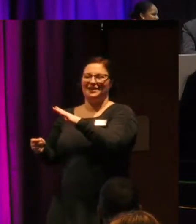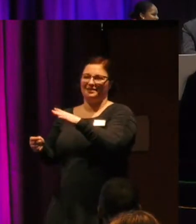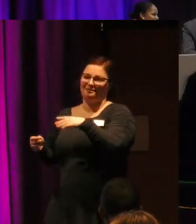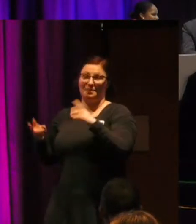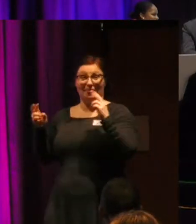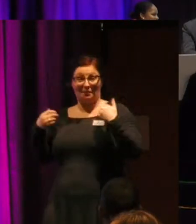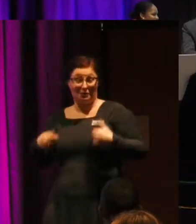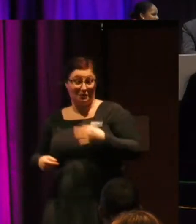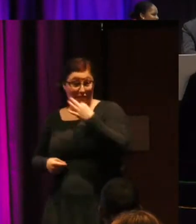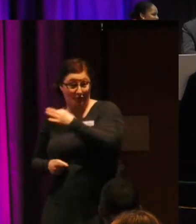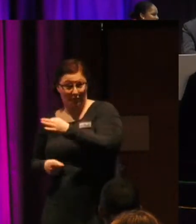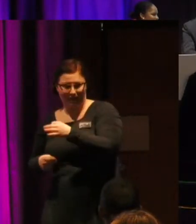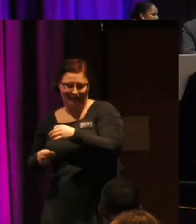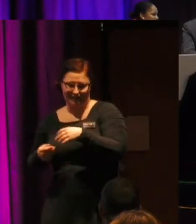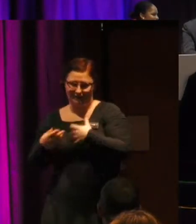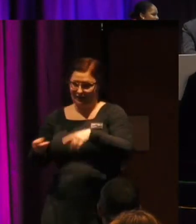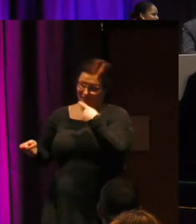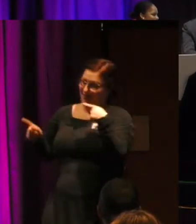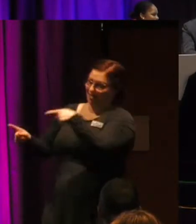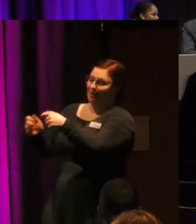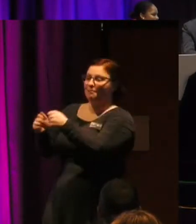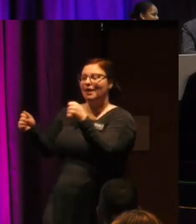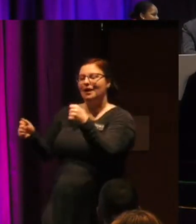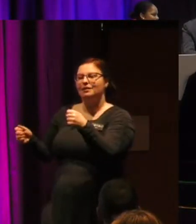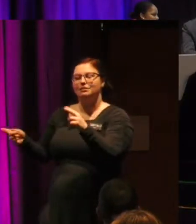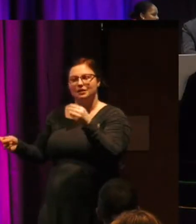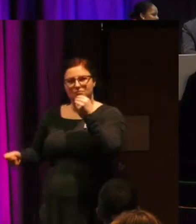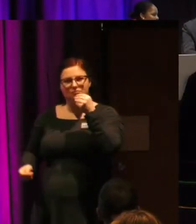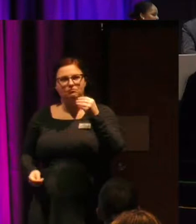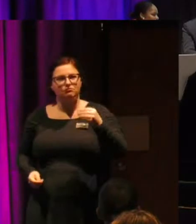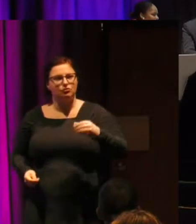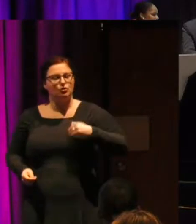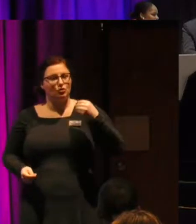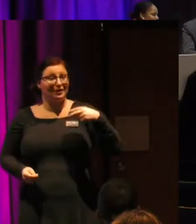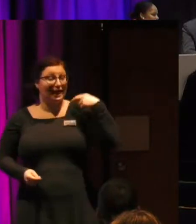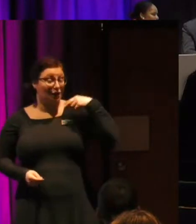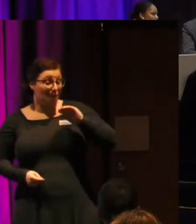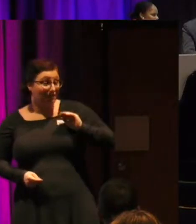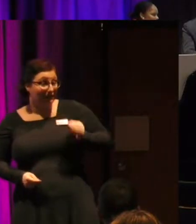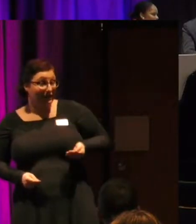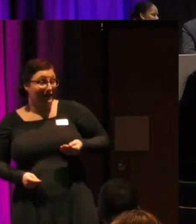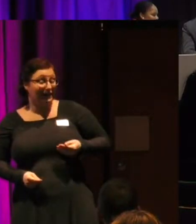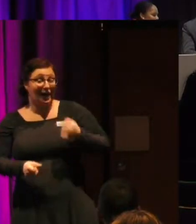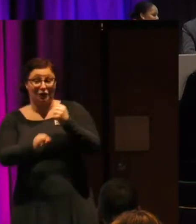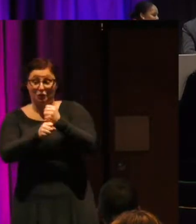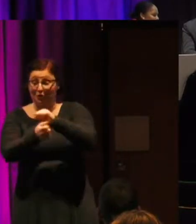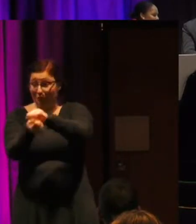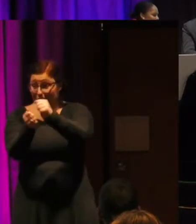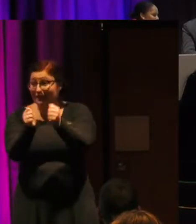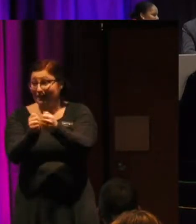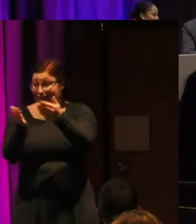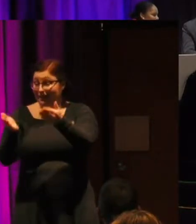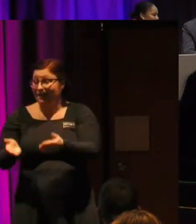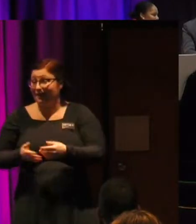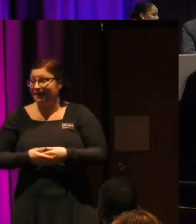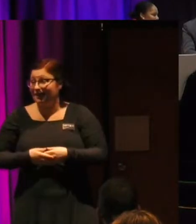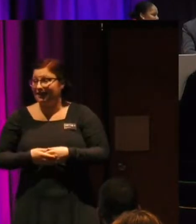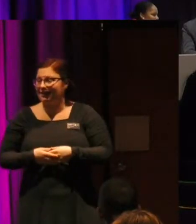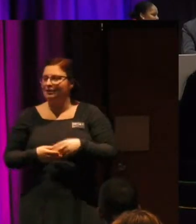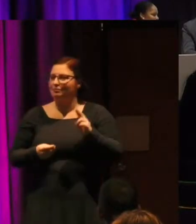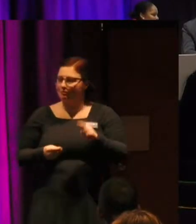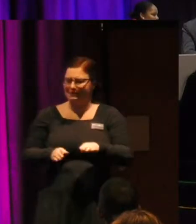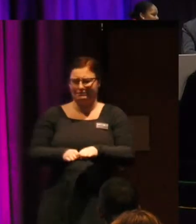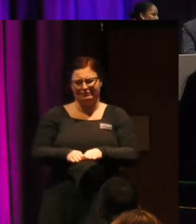but it's a brave thing to be a Roma woman in politics, to take that